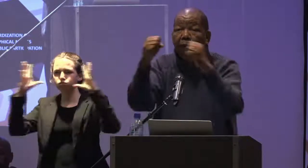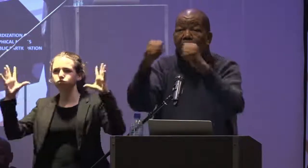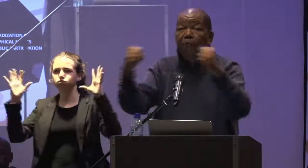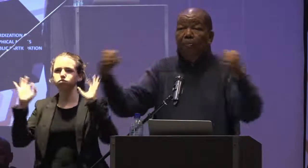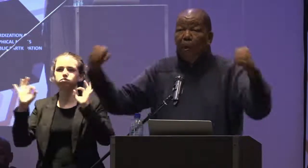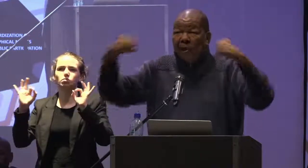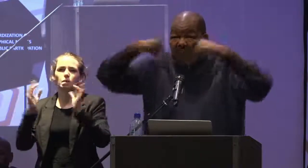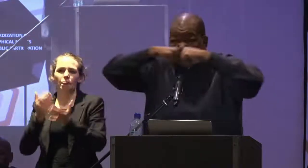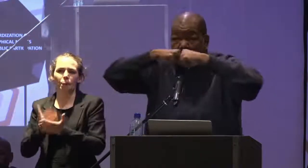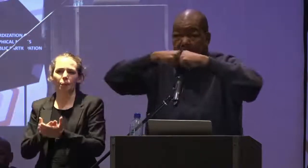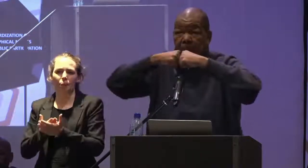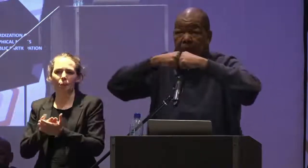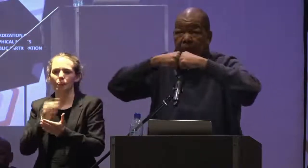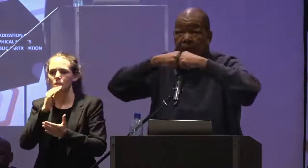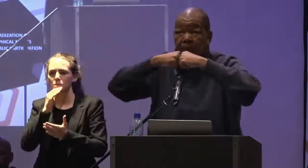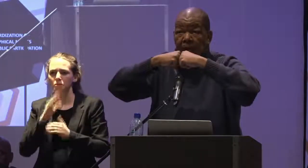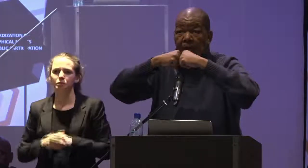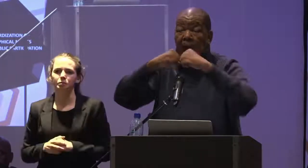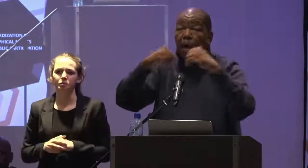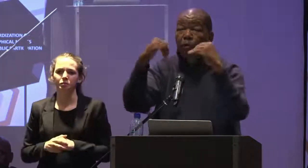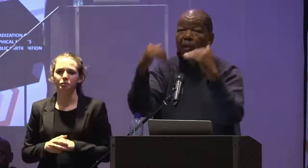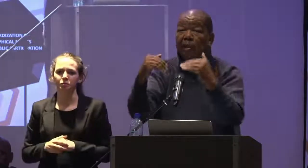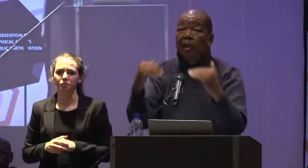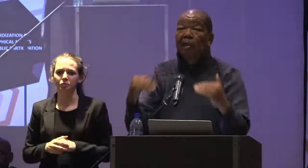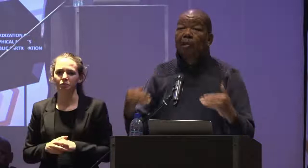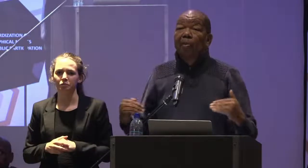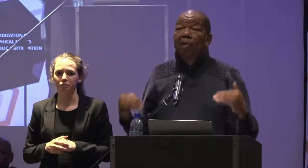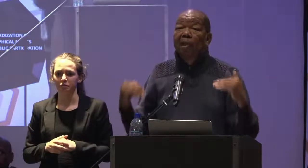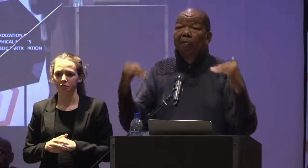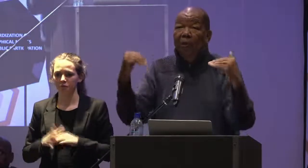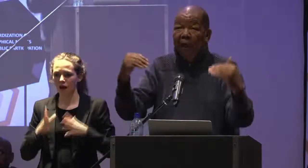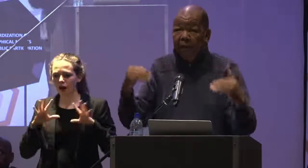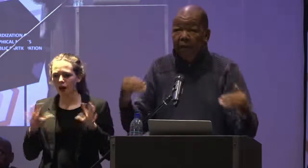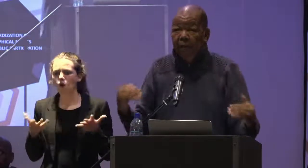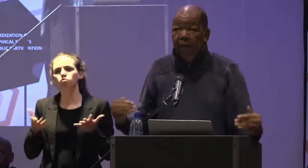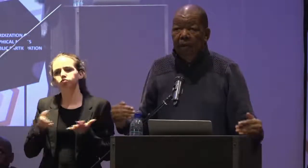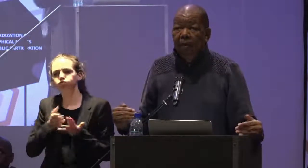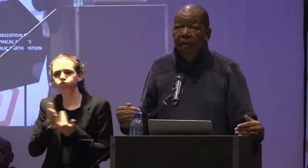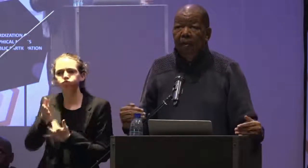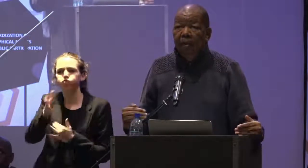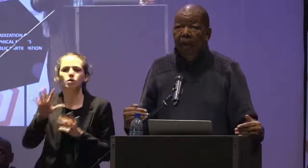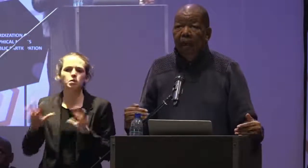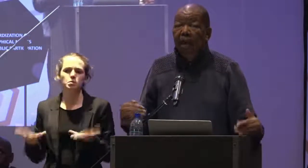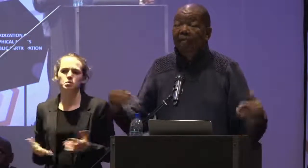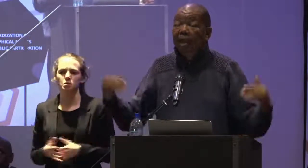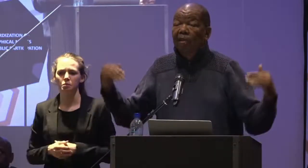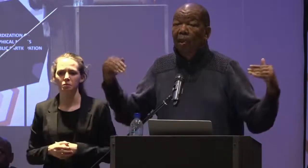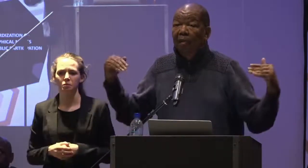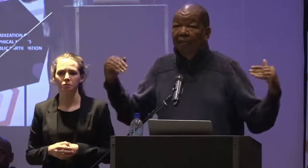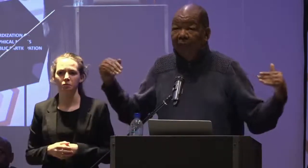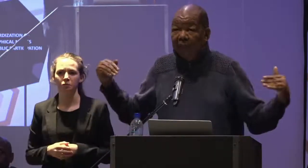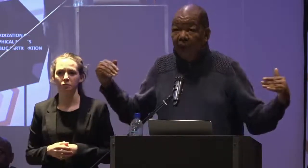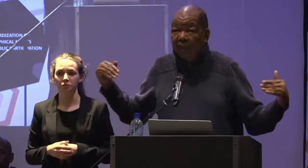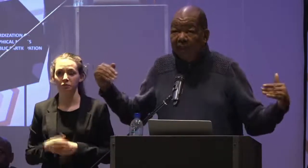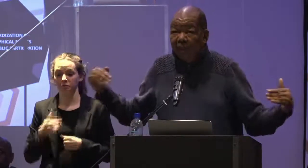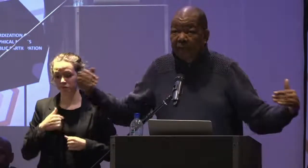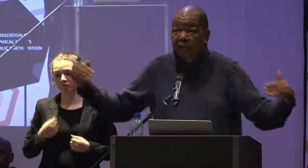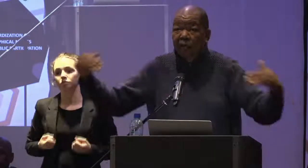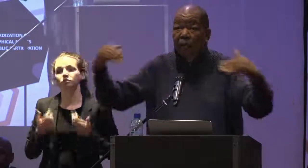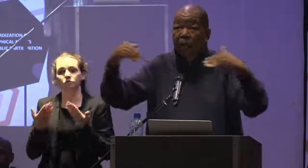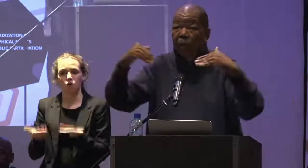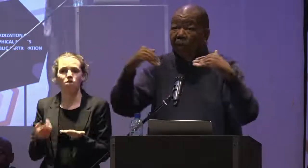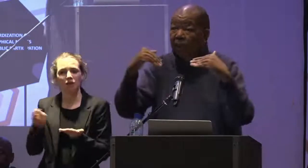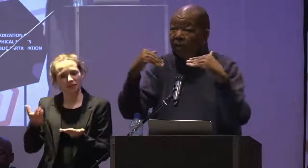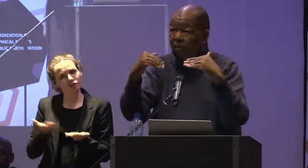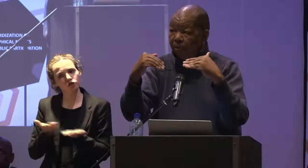Instead of bothering, how do we take this process forward? And I've just offered our services